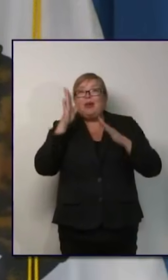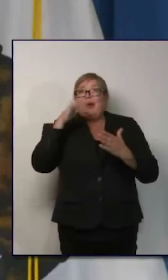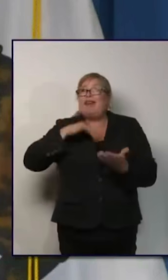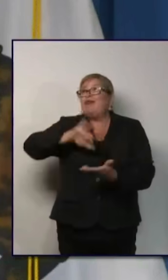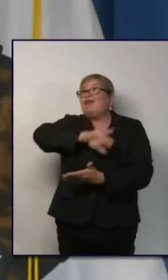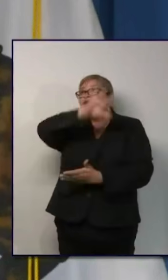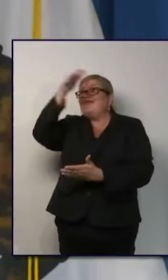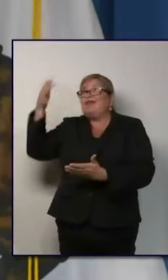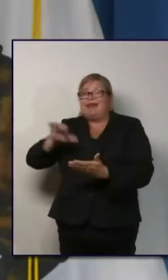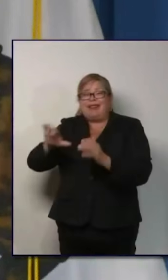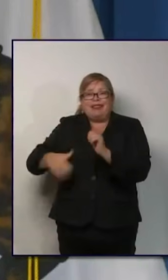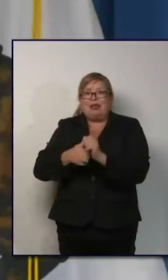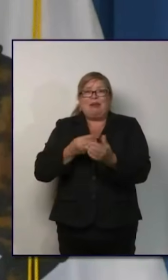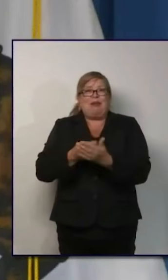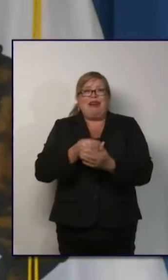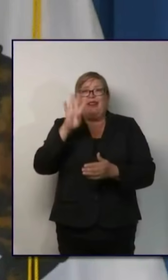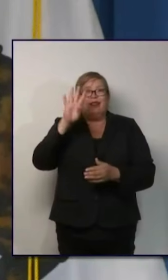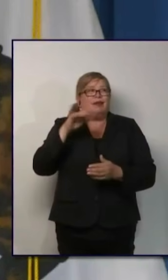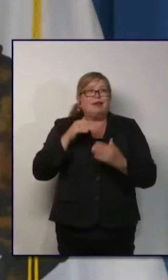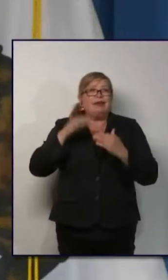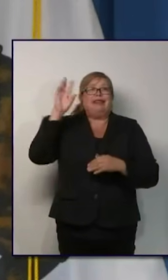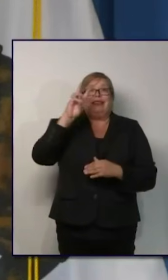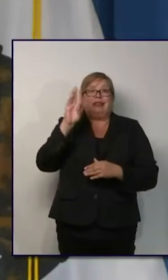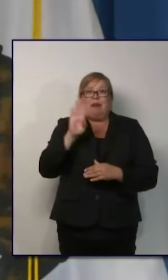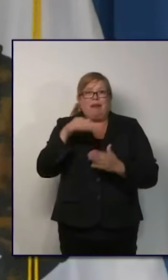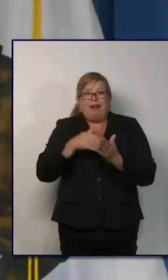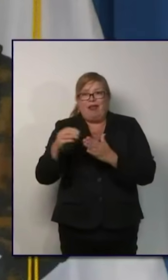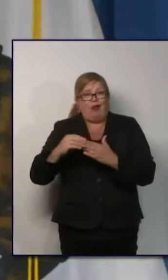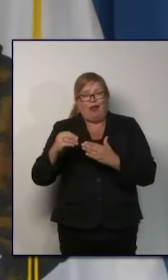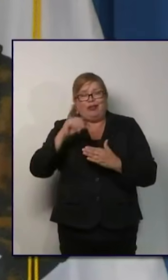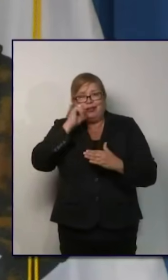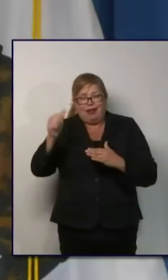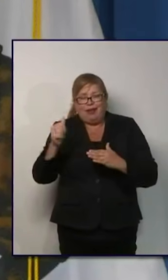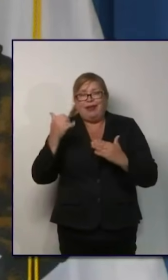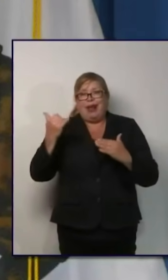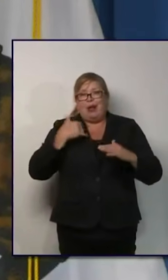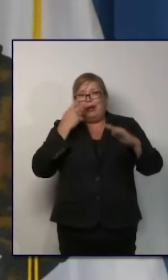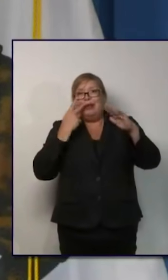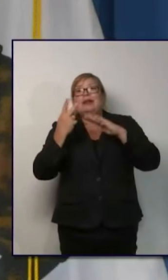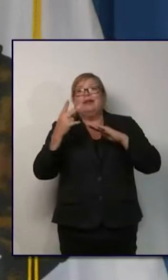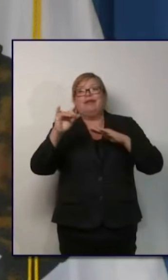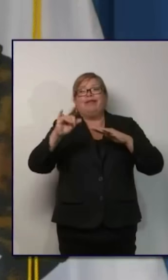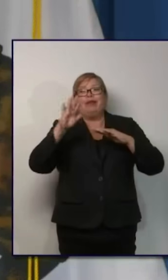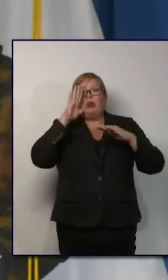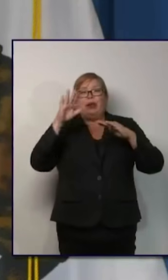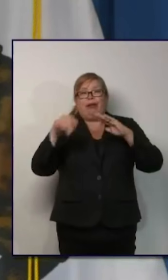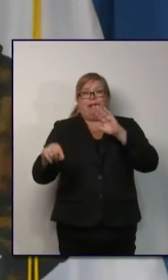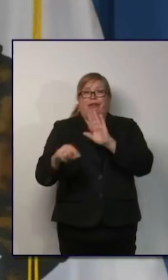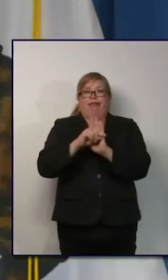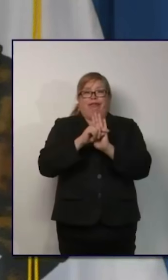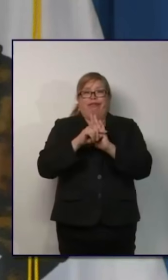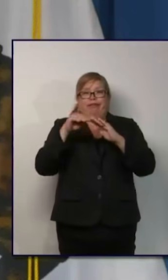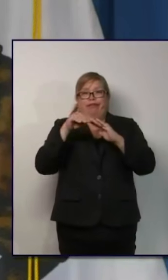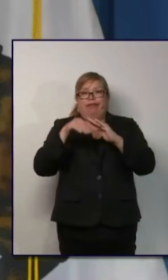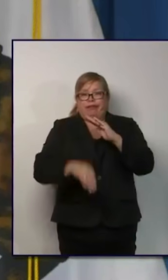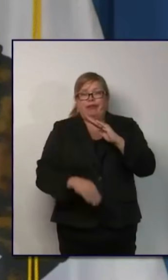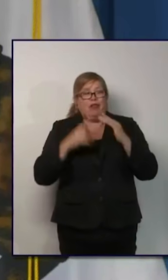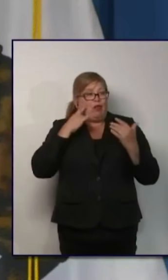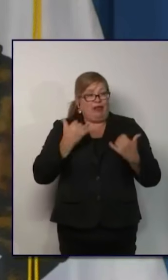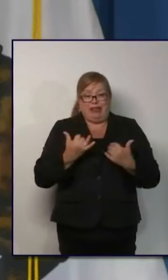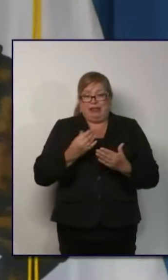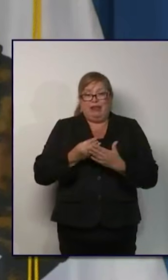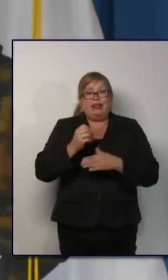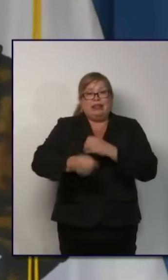of $6 billion, but now a projected deficit for the current fiscal year and the budget year that